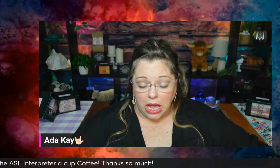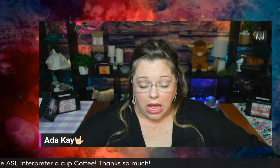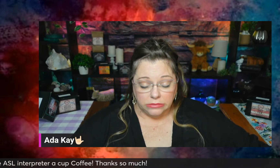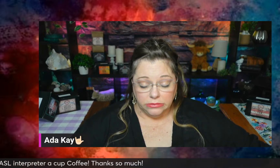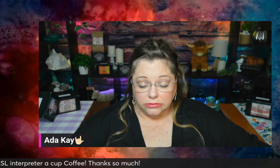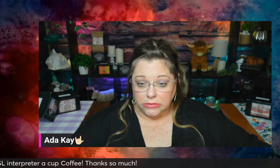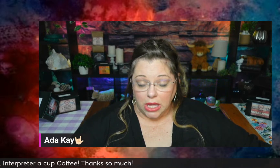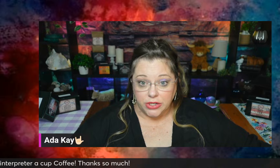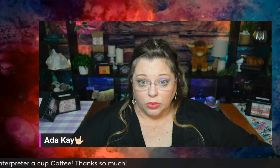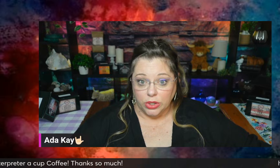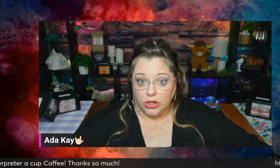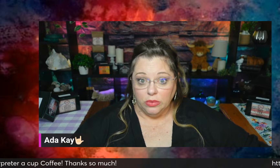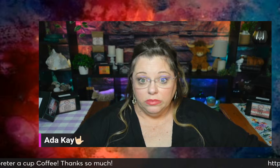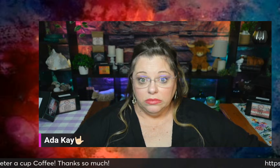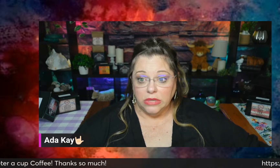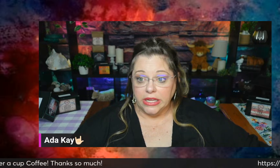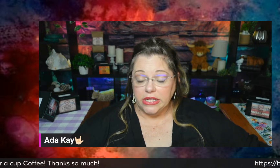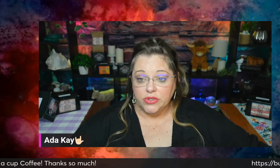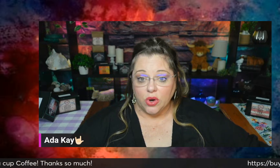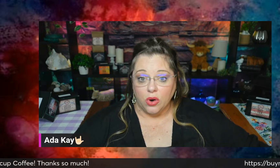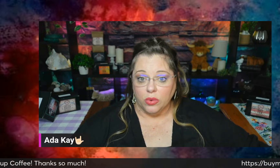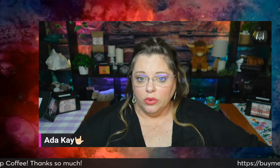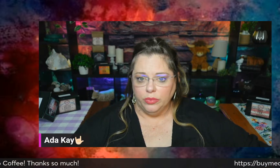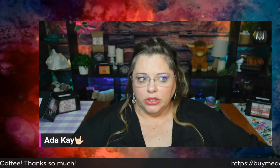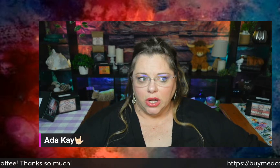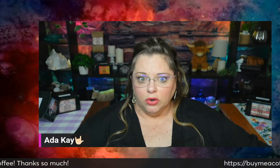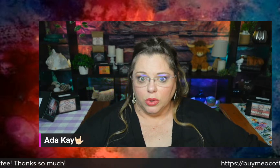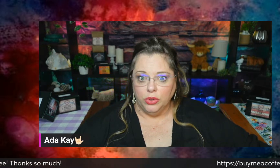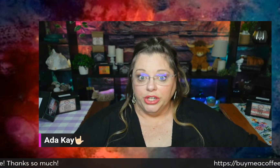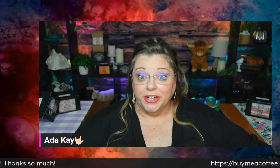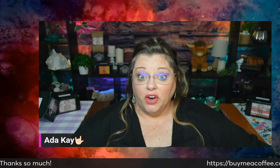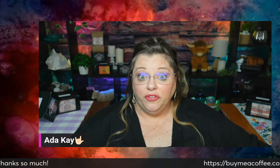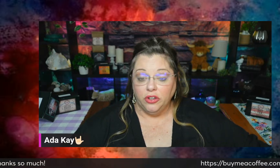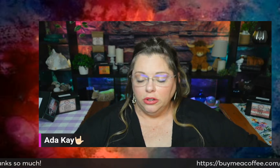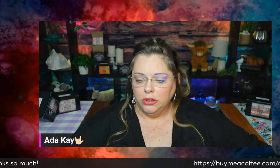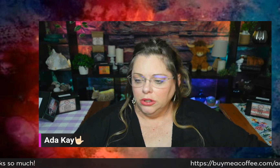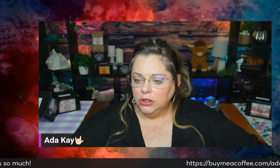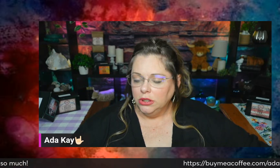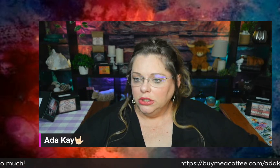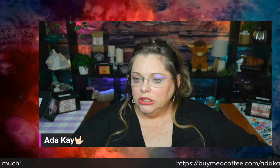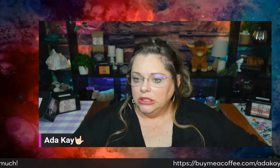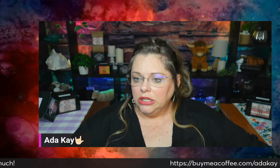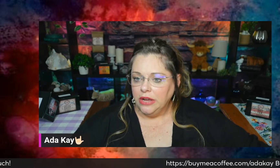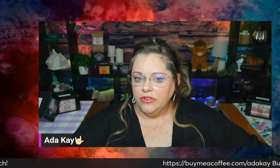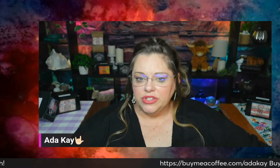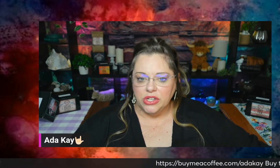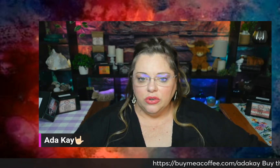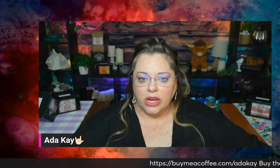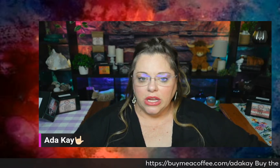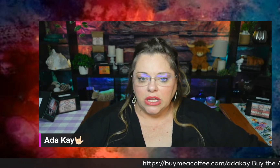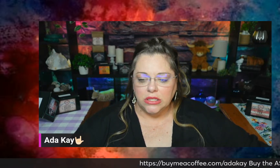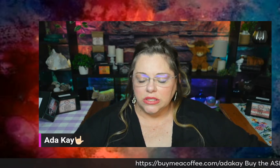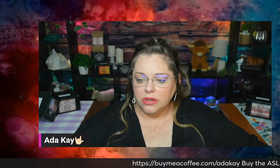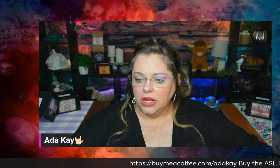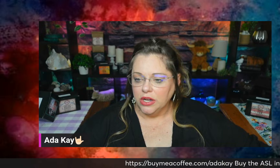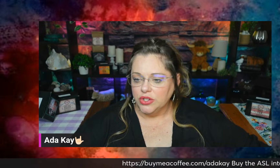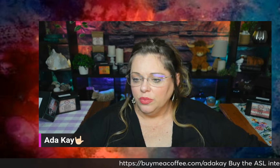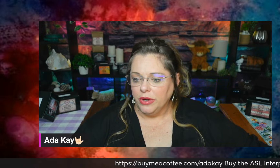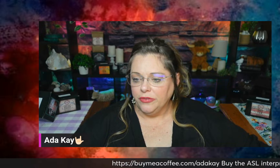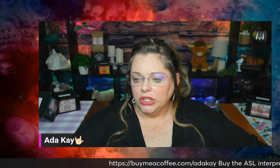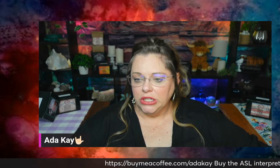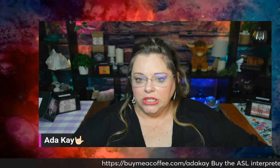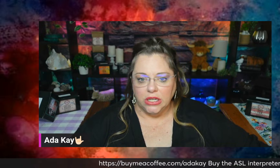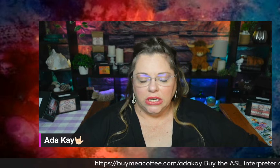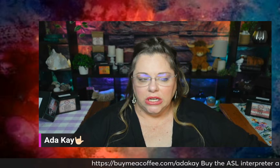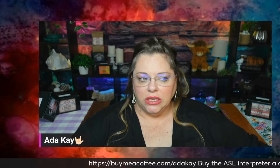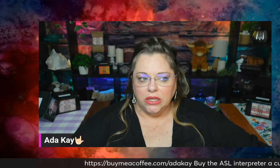I, I, I don't want to go. My kids are grown, but not grown enough. I haven't seen grandkids. And I told